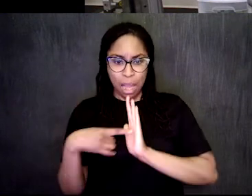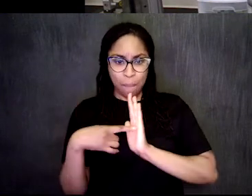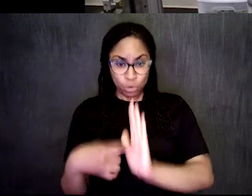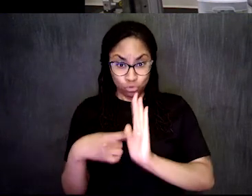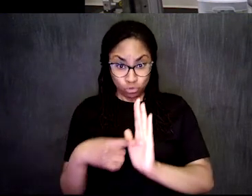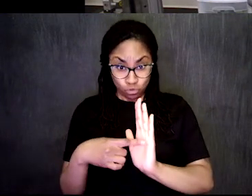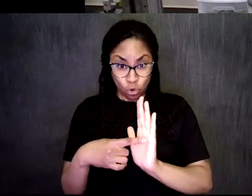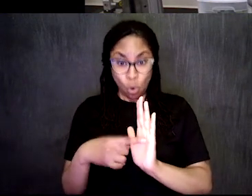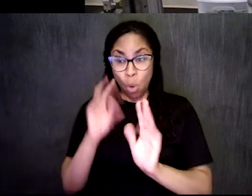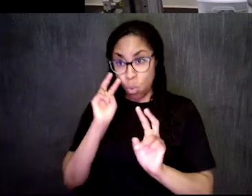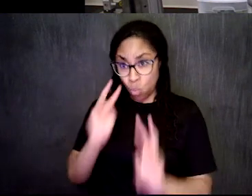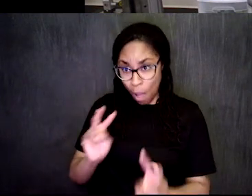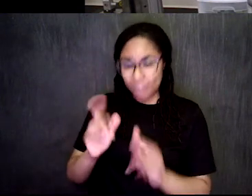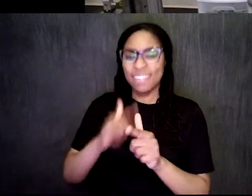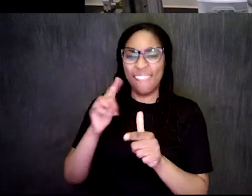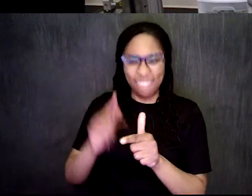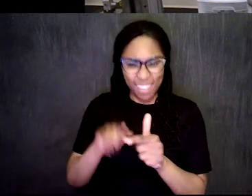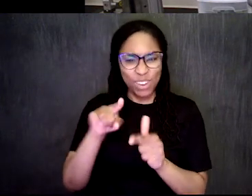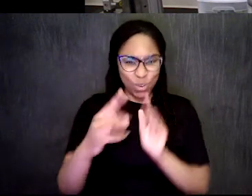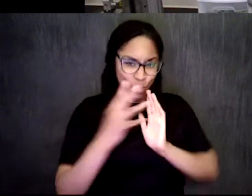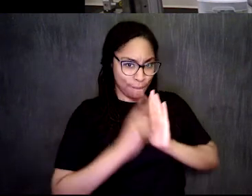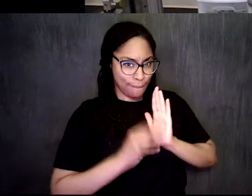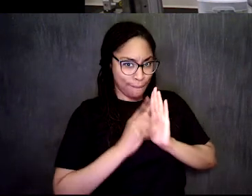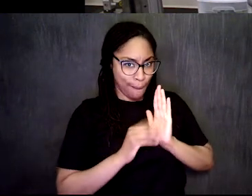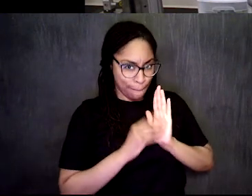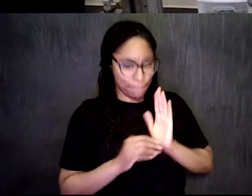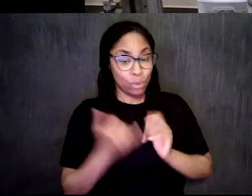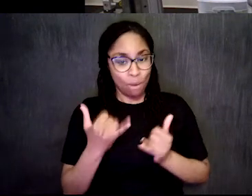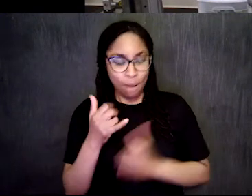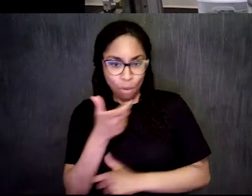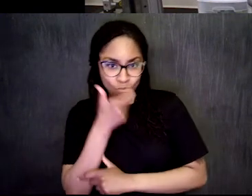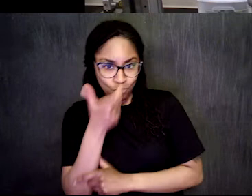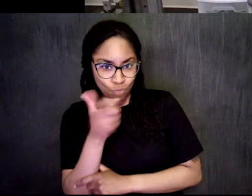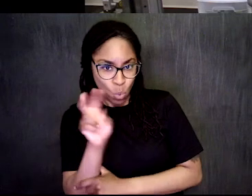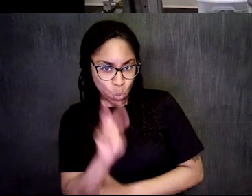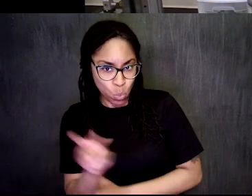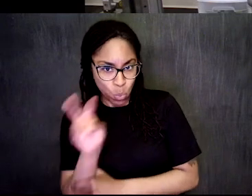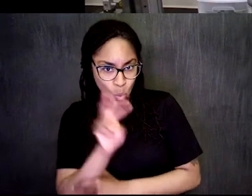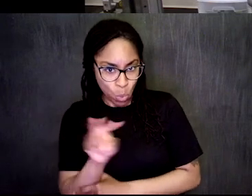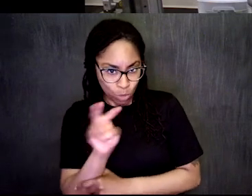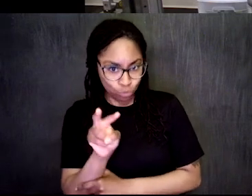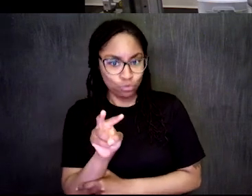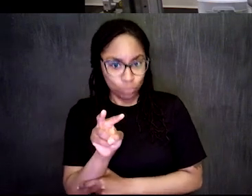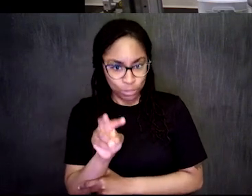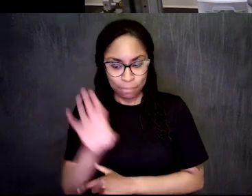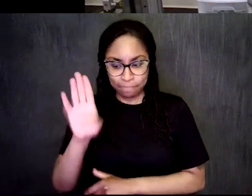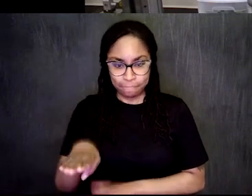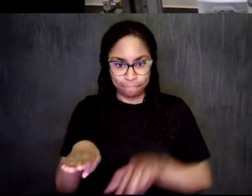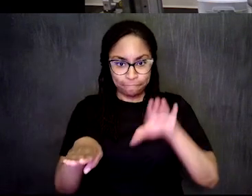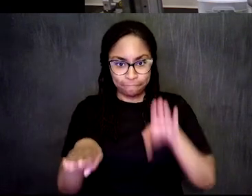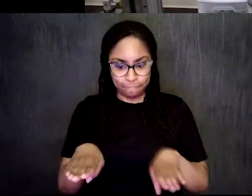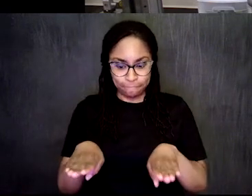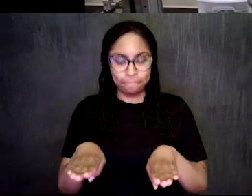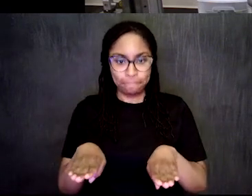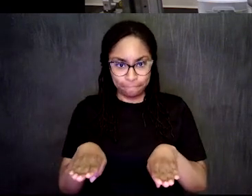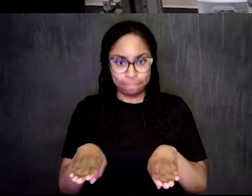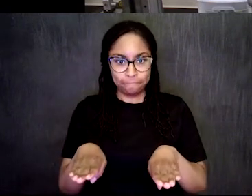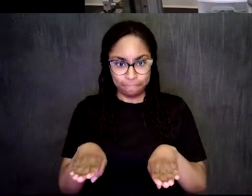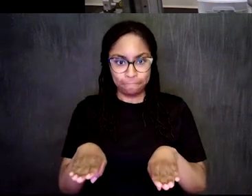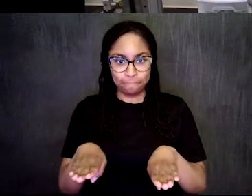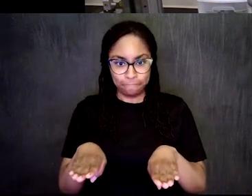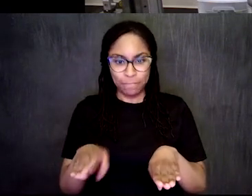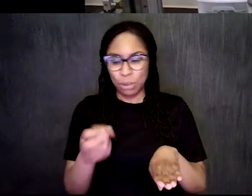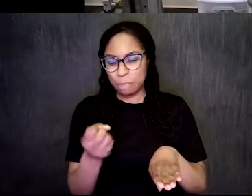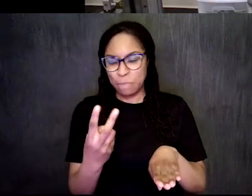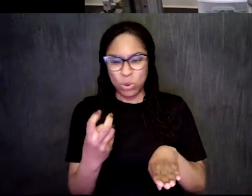quick first, and then I'll have you follow along with the repetitions. So with the bridges, your feet should be about hip width apart,